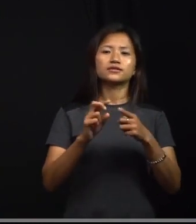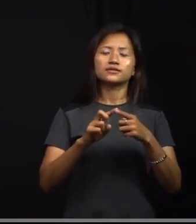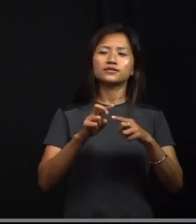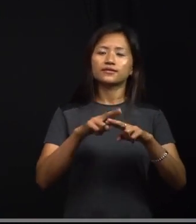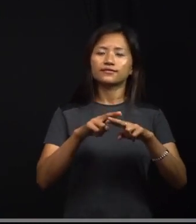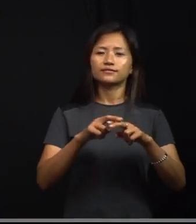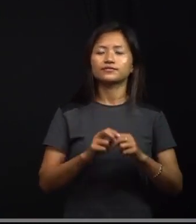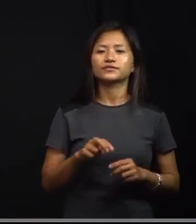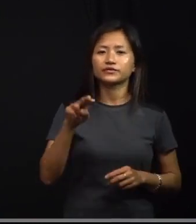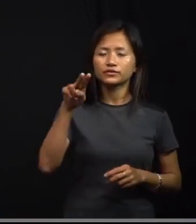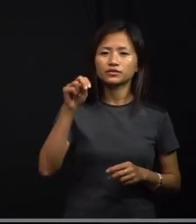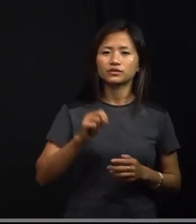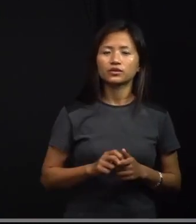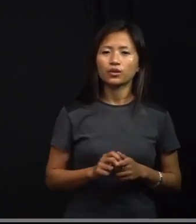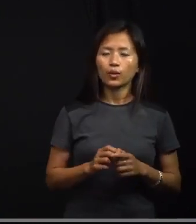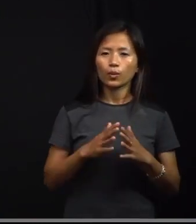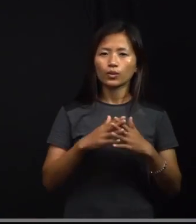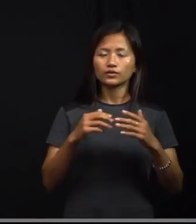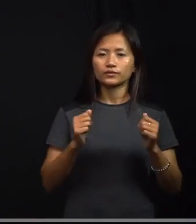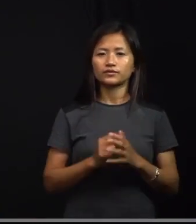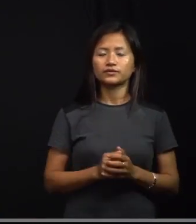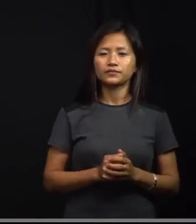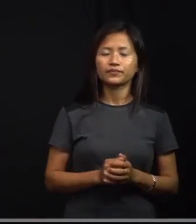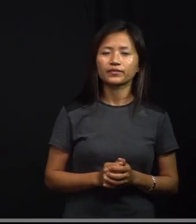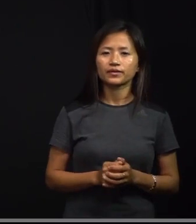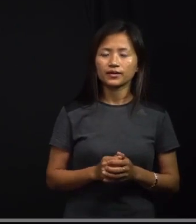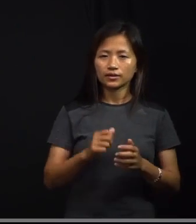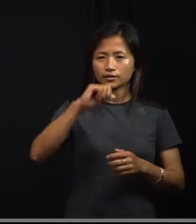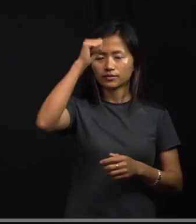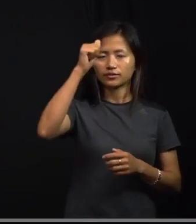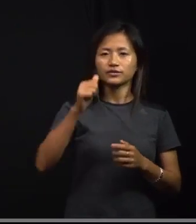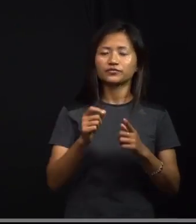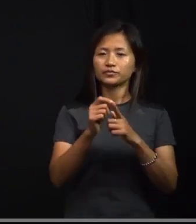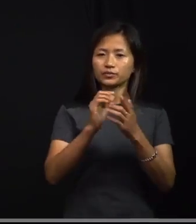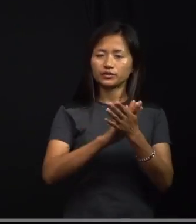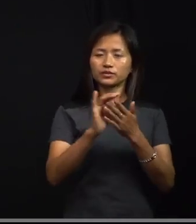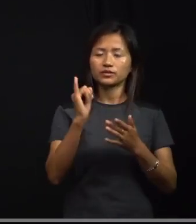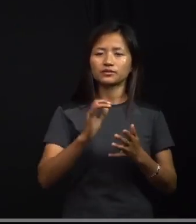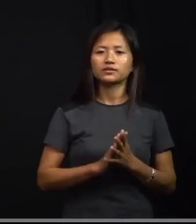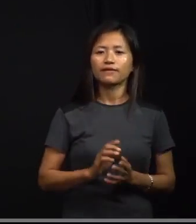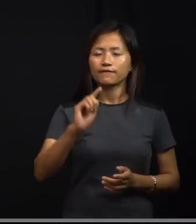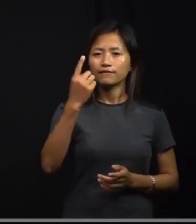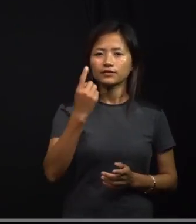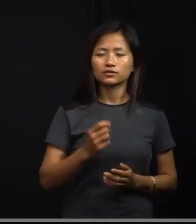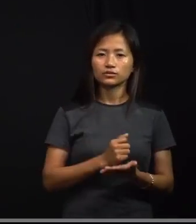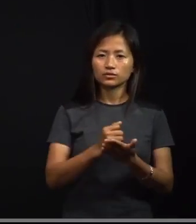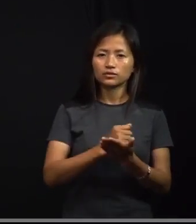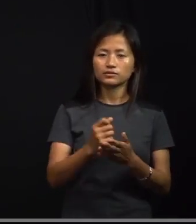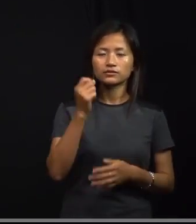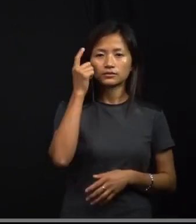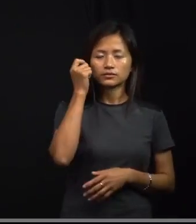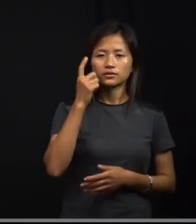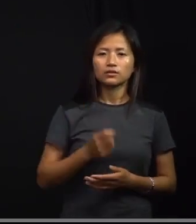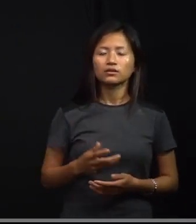Western philosophers as well as Indian philosophers and educationists. So first, let us try to